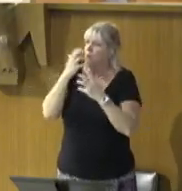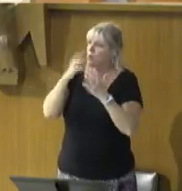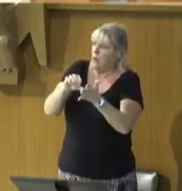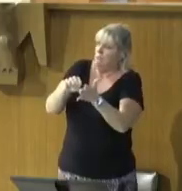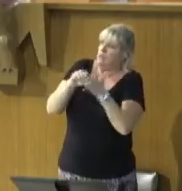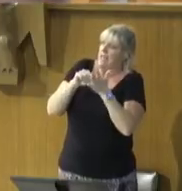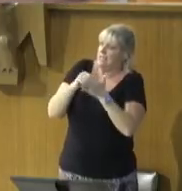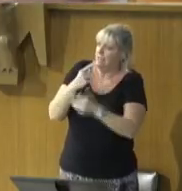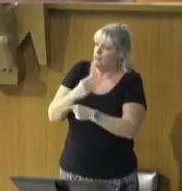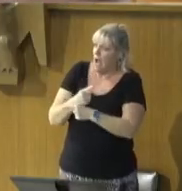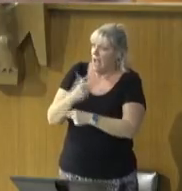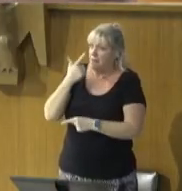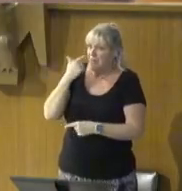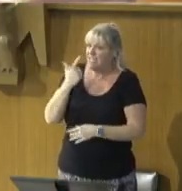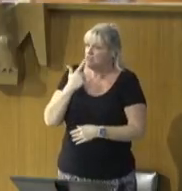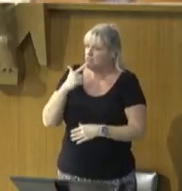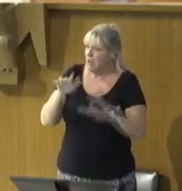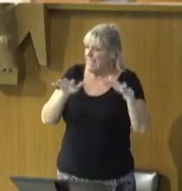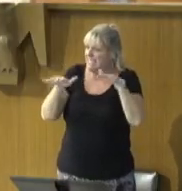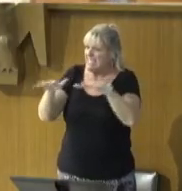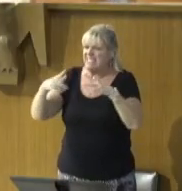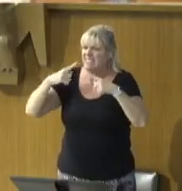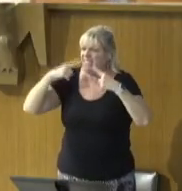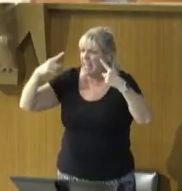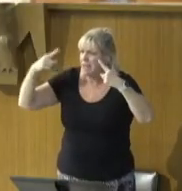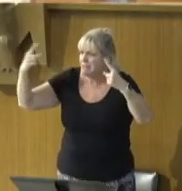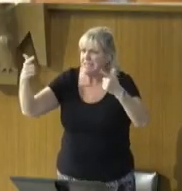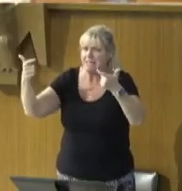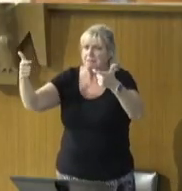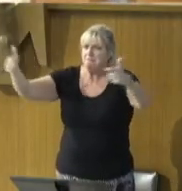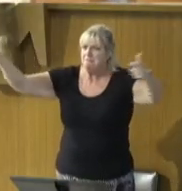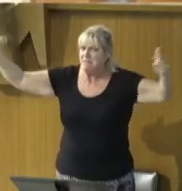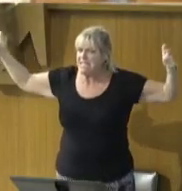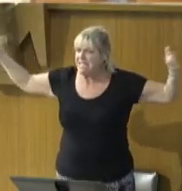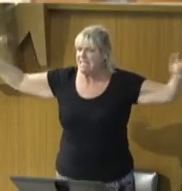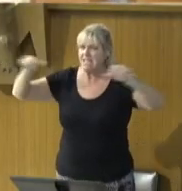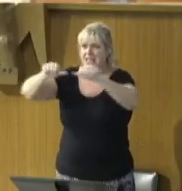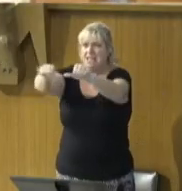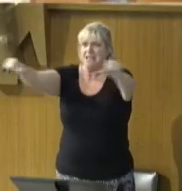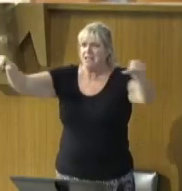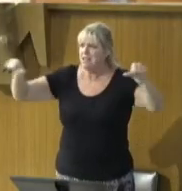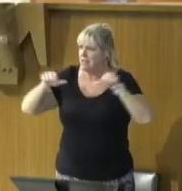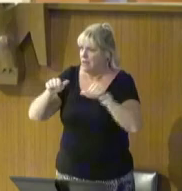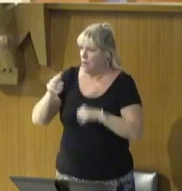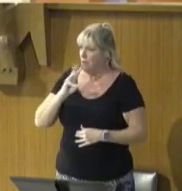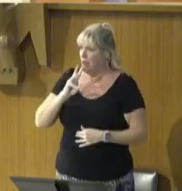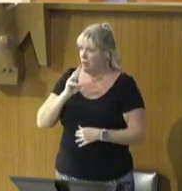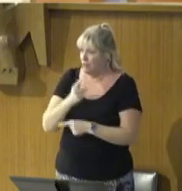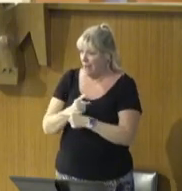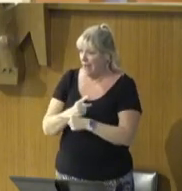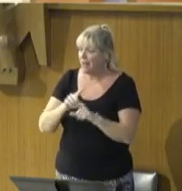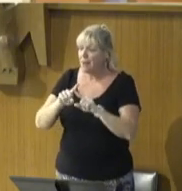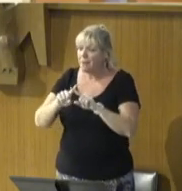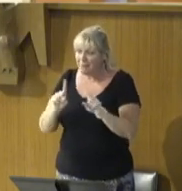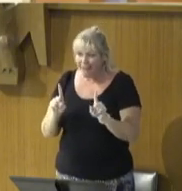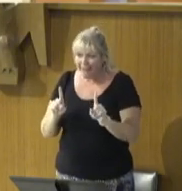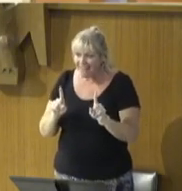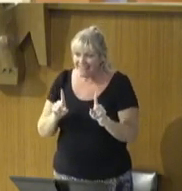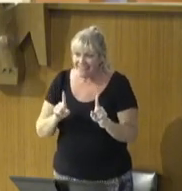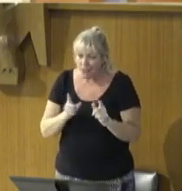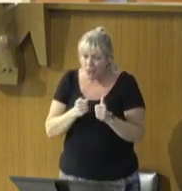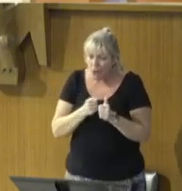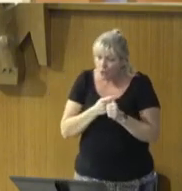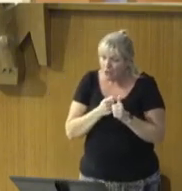the Red Sea is one of the most famous and largest bodies of water in the area. But the original Hebrew text